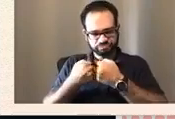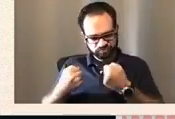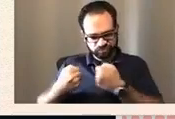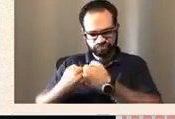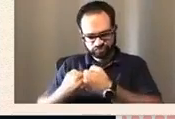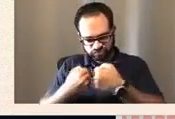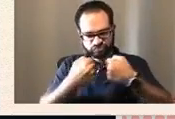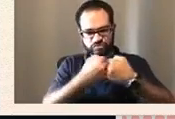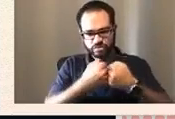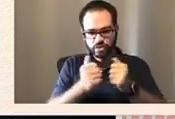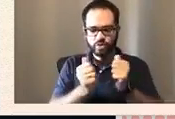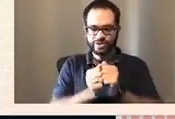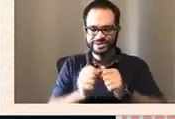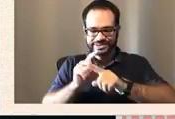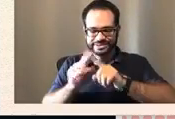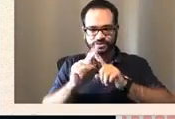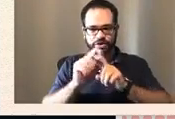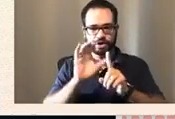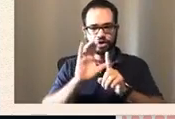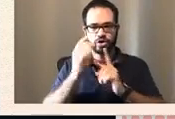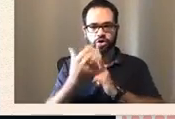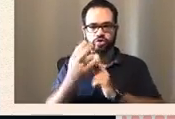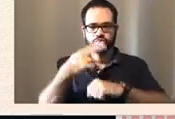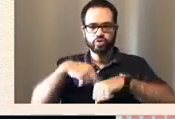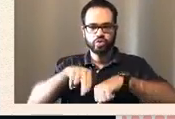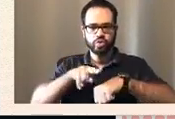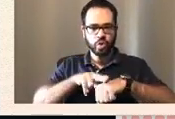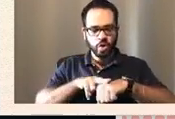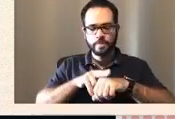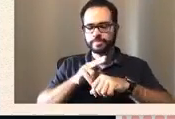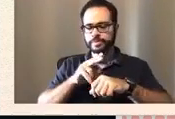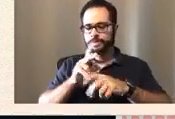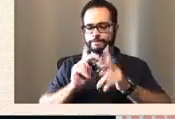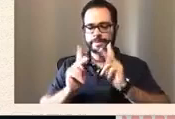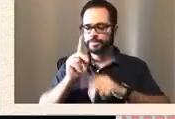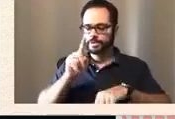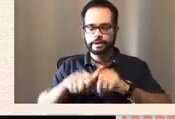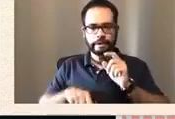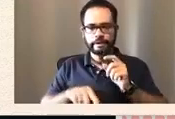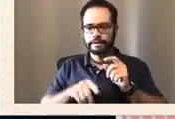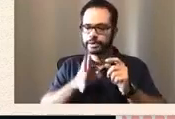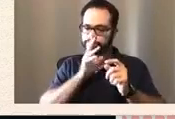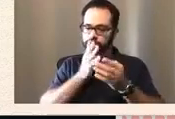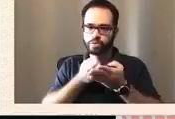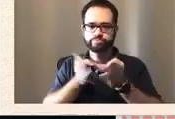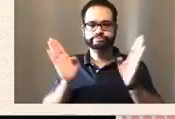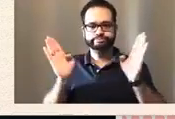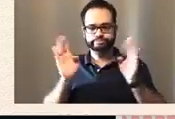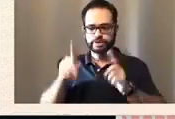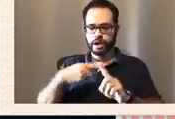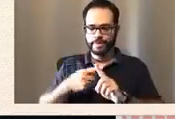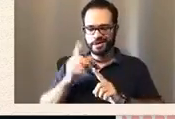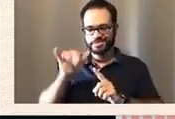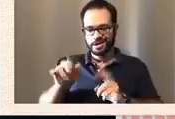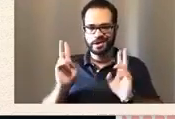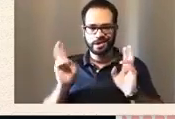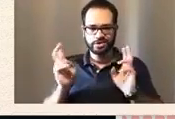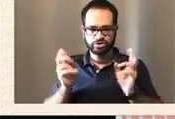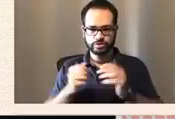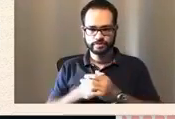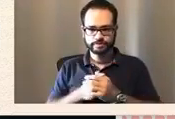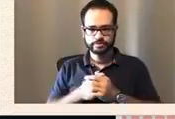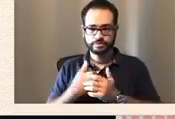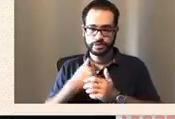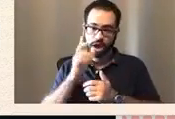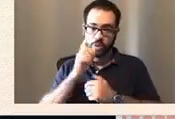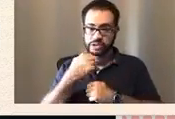that don't allow them to speak openly about that issue. And I'm going to give a pretty blatant example that might make